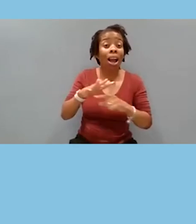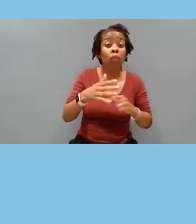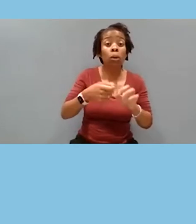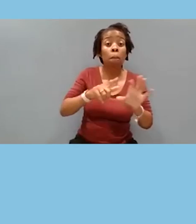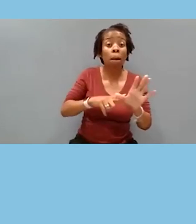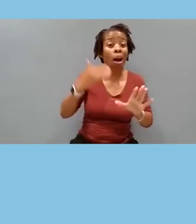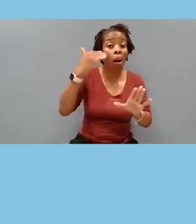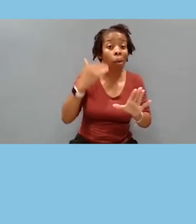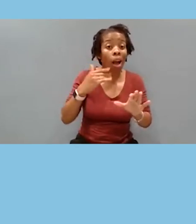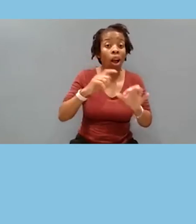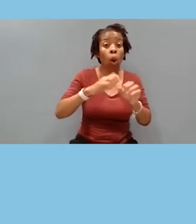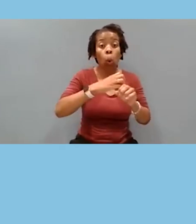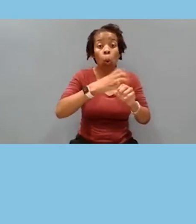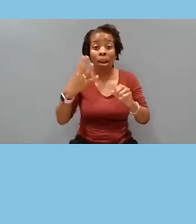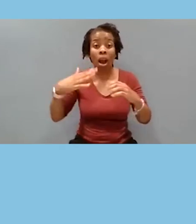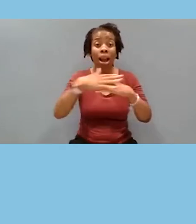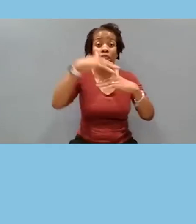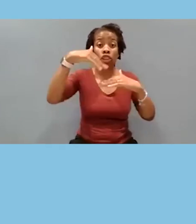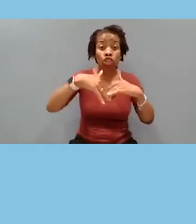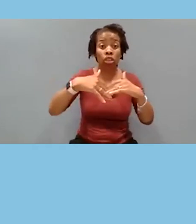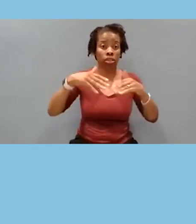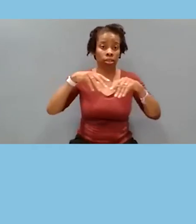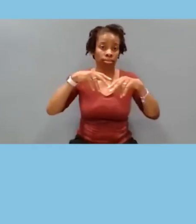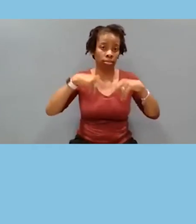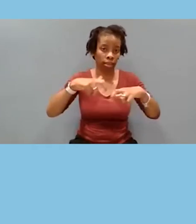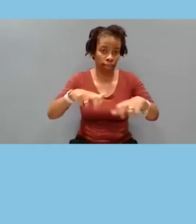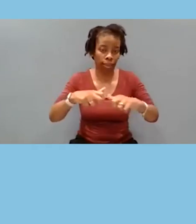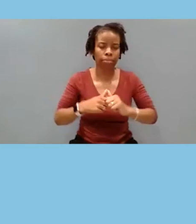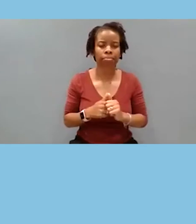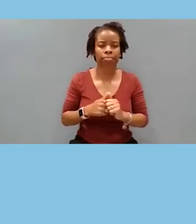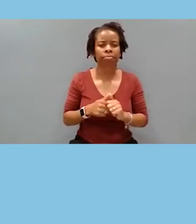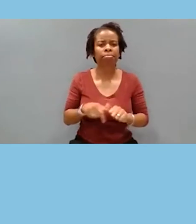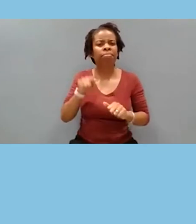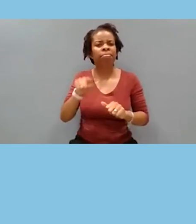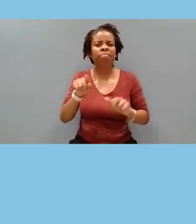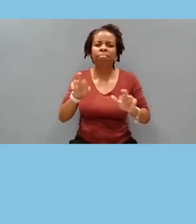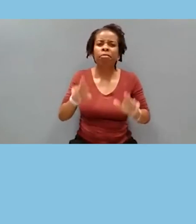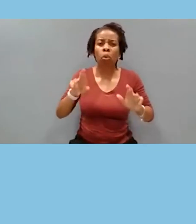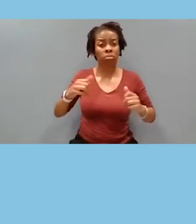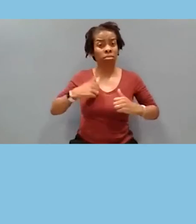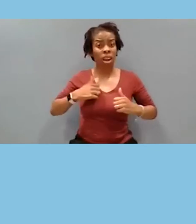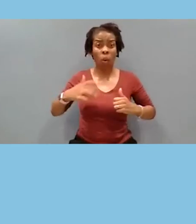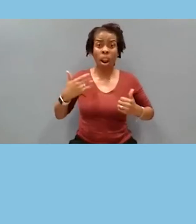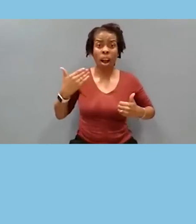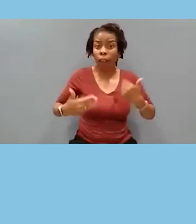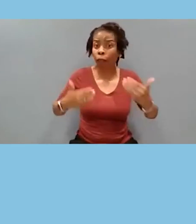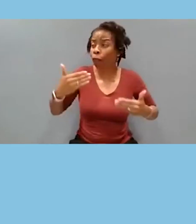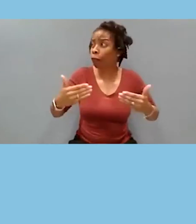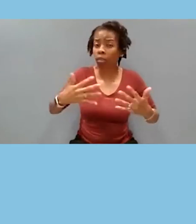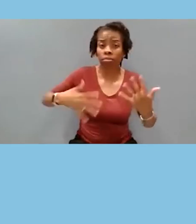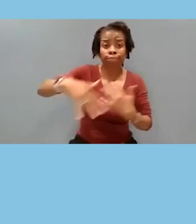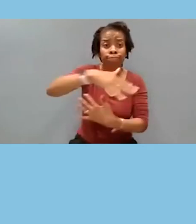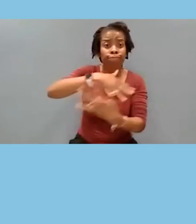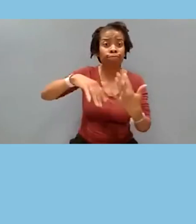of interpretation, Tanya hopes to reveal the restricted imaginaries that surround our lives in and with disability.